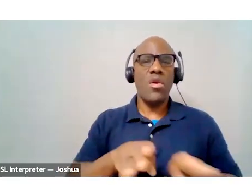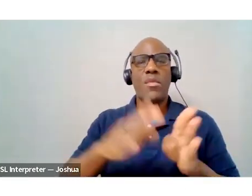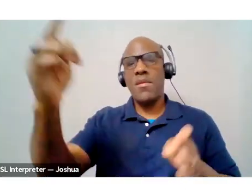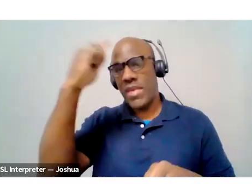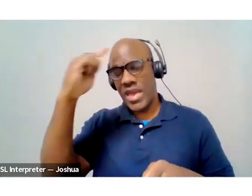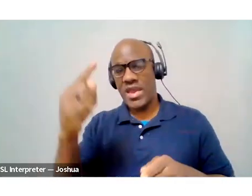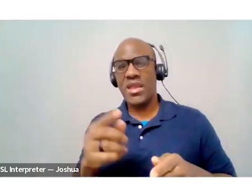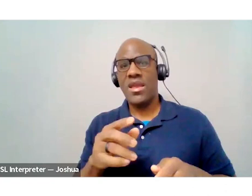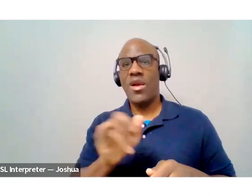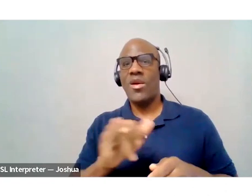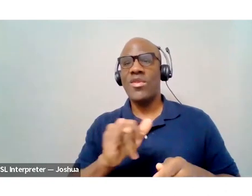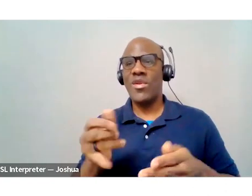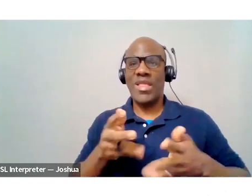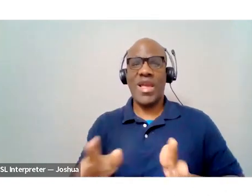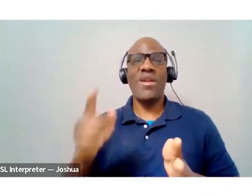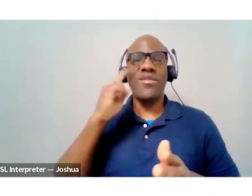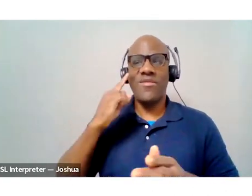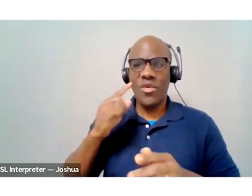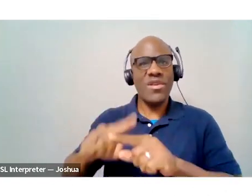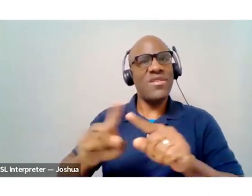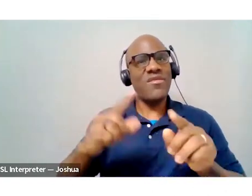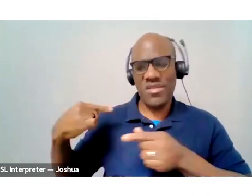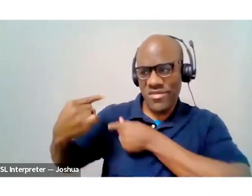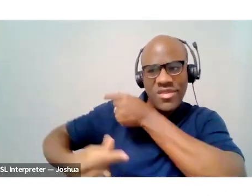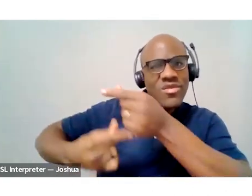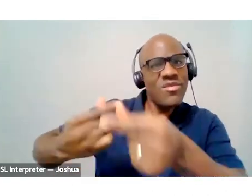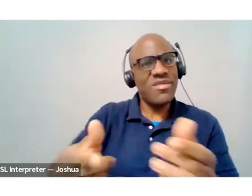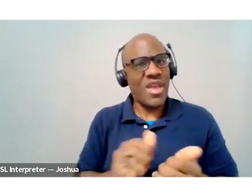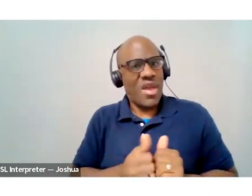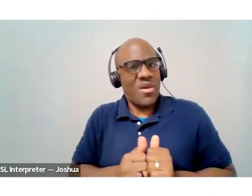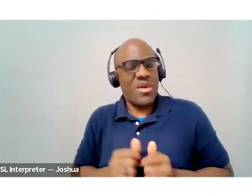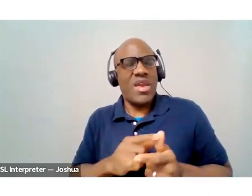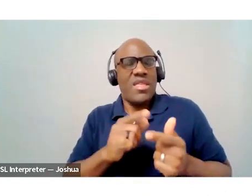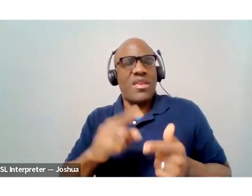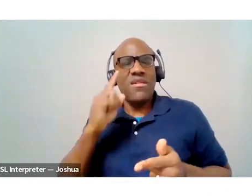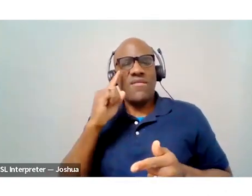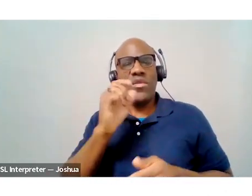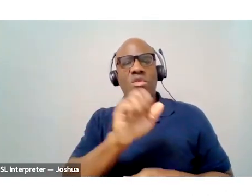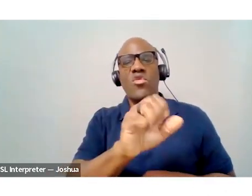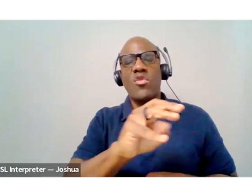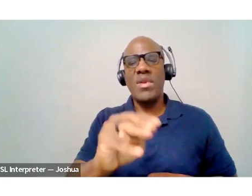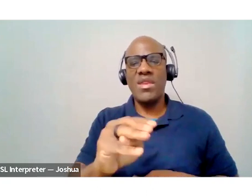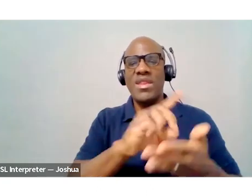my really dope designers, how can we make new social media platforms that do that? Is that possible?